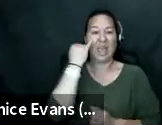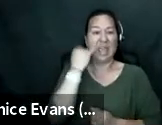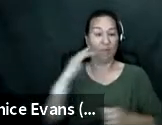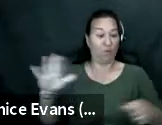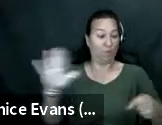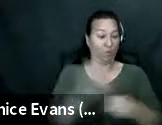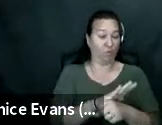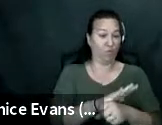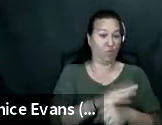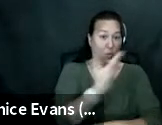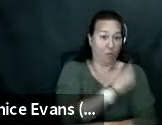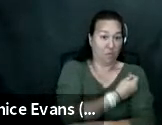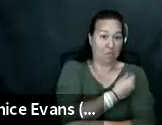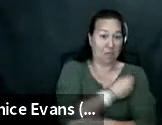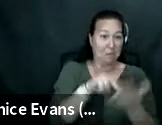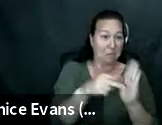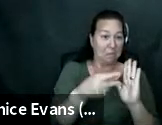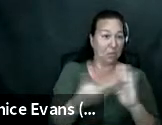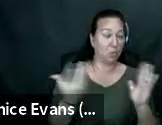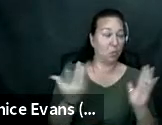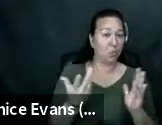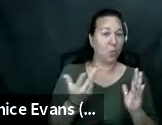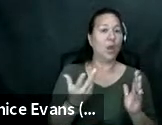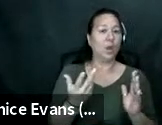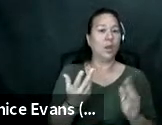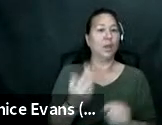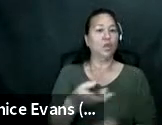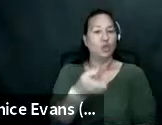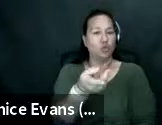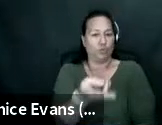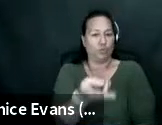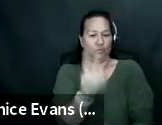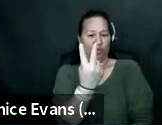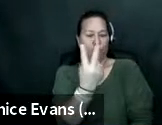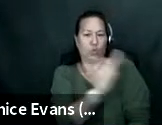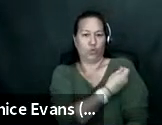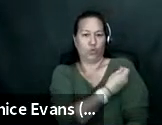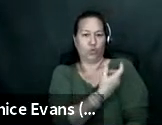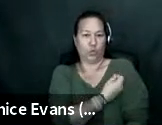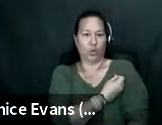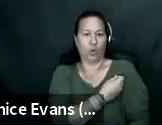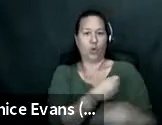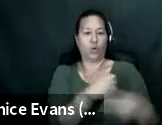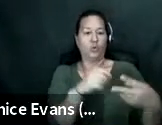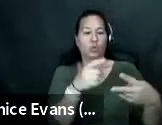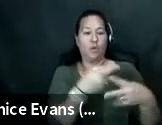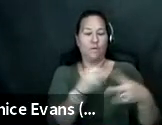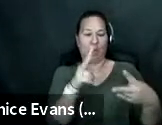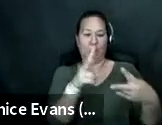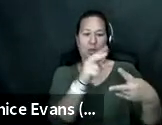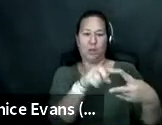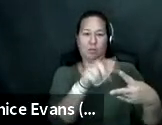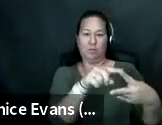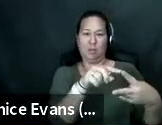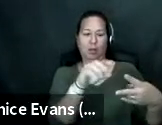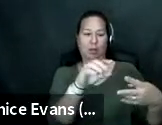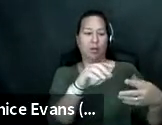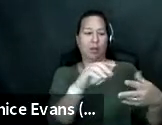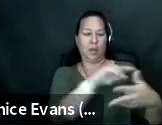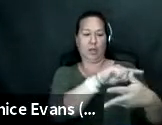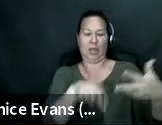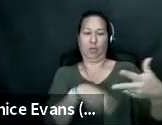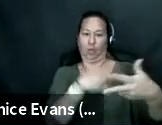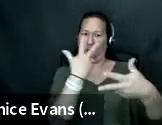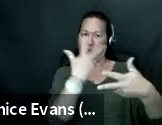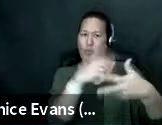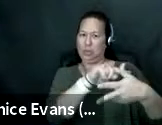received either 2 doses of a 2-dose vaccine or 1 dose of a 1-dose vaccine like the